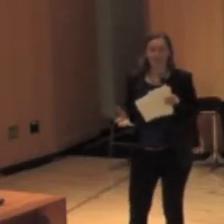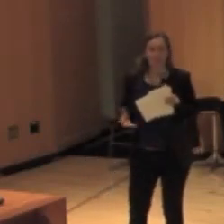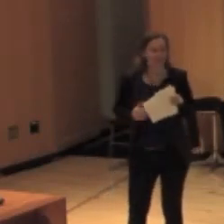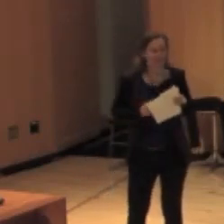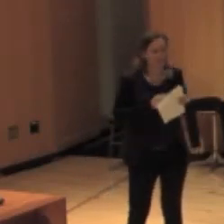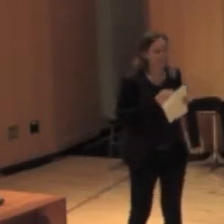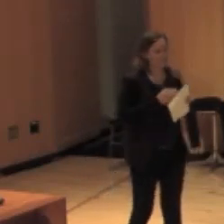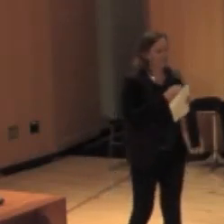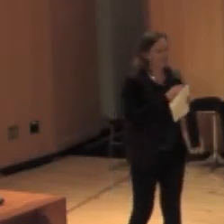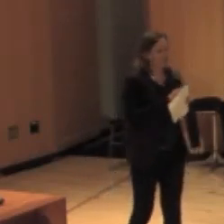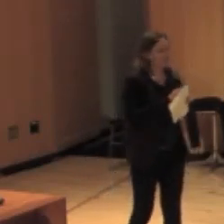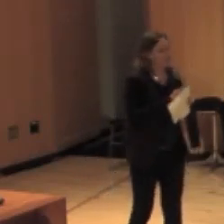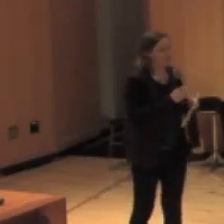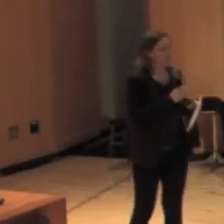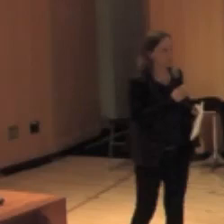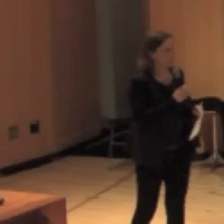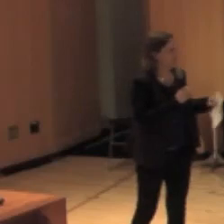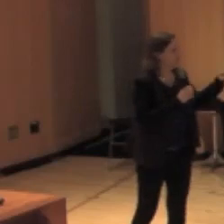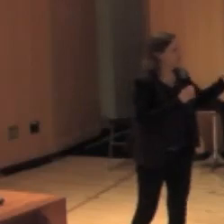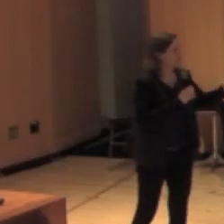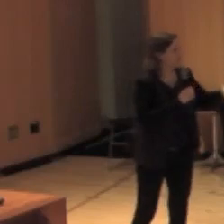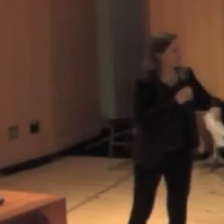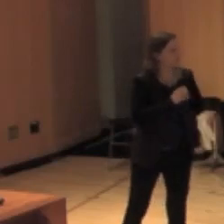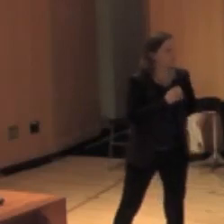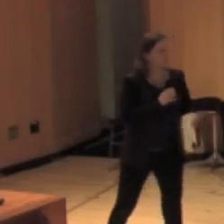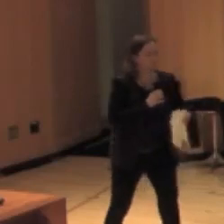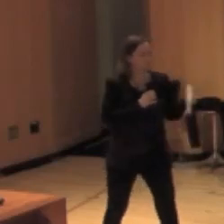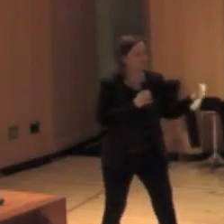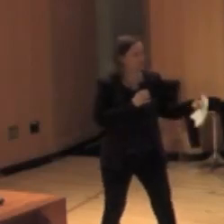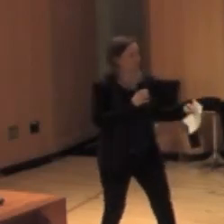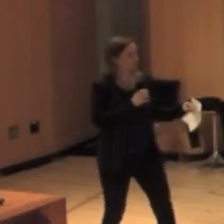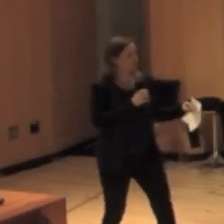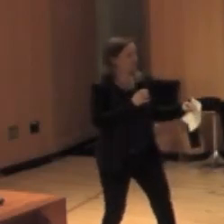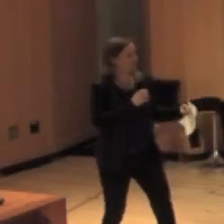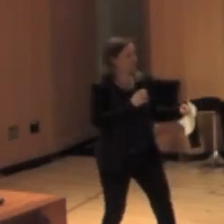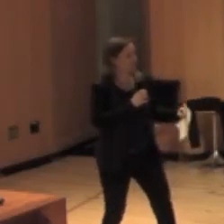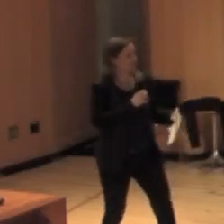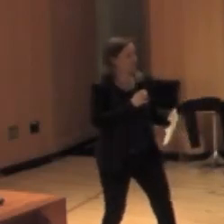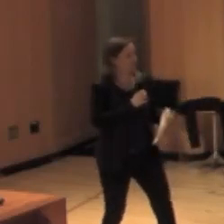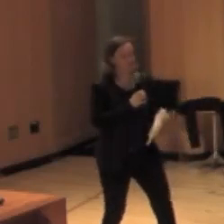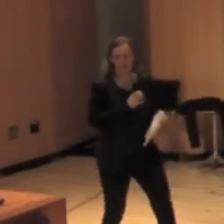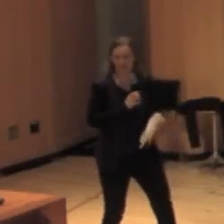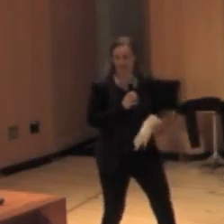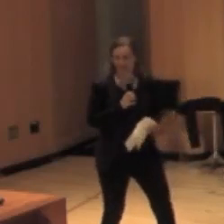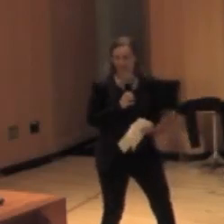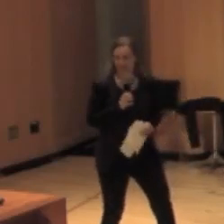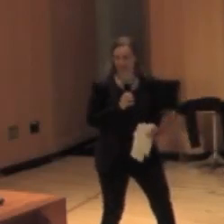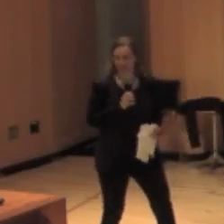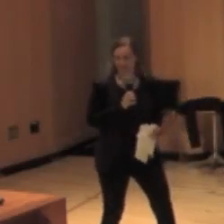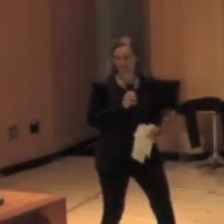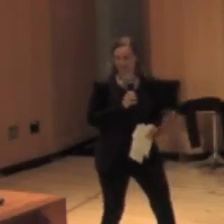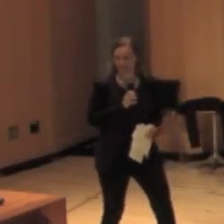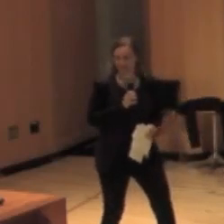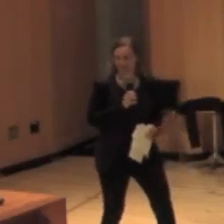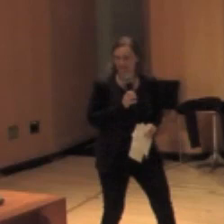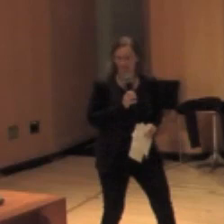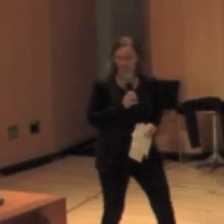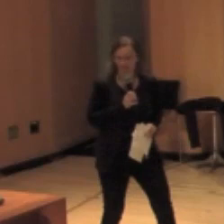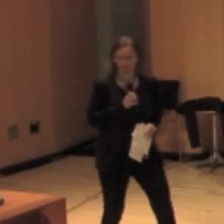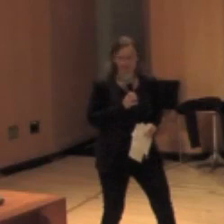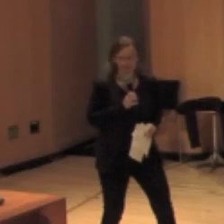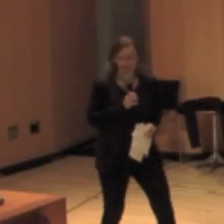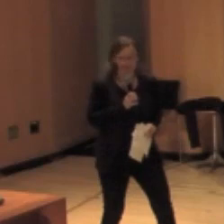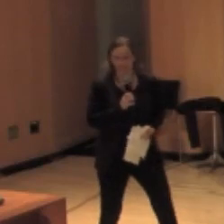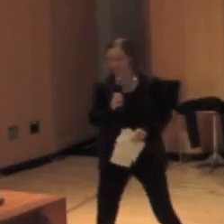could be it could be anywhere so um but we're in the home and you'll hear a little bit more we will have stage directions read to help set the scene